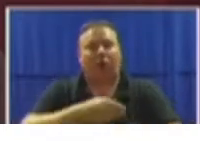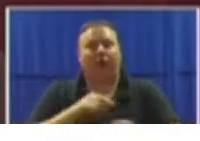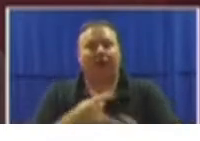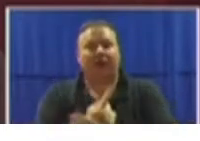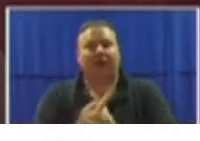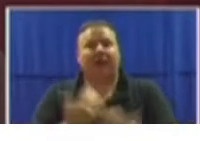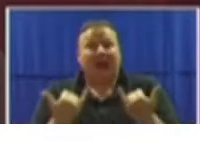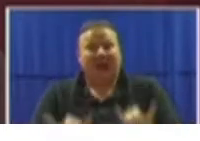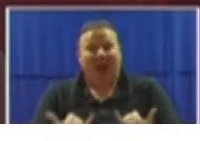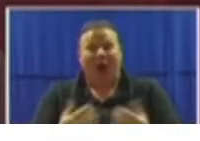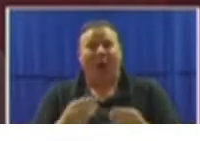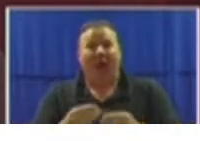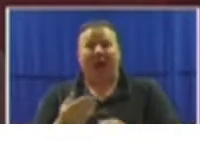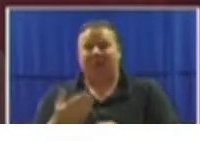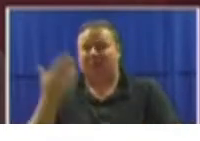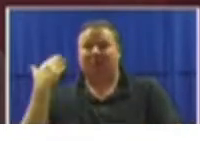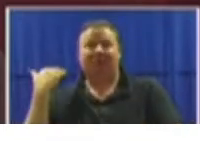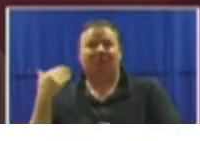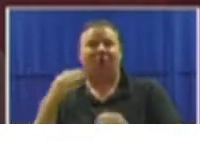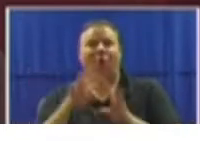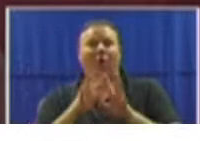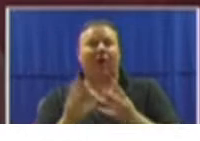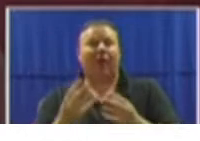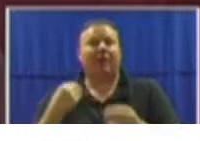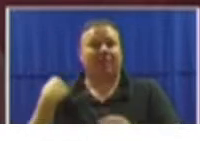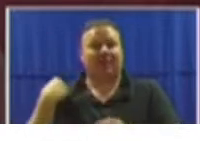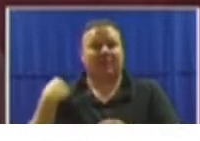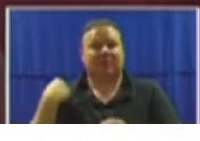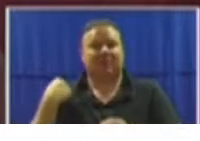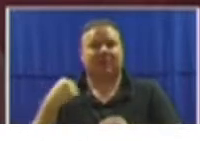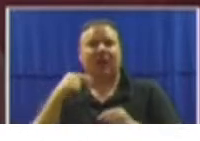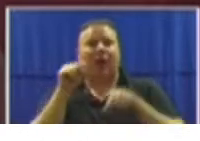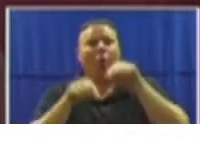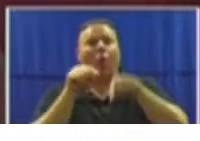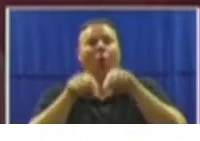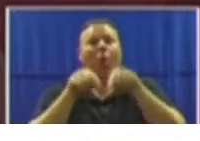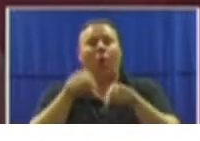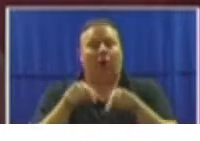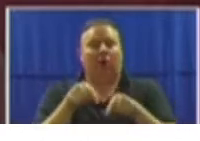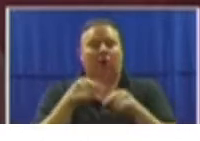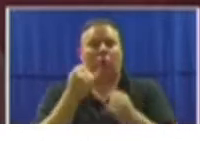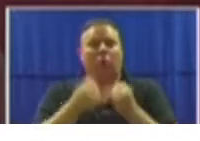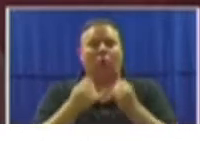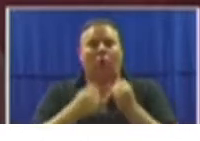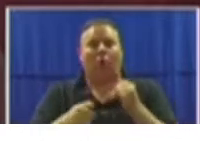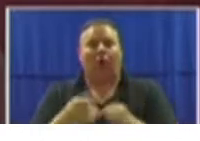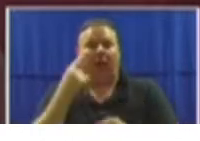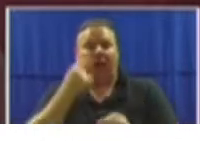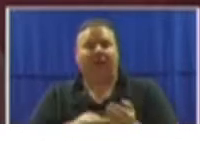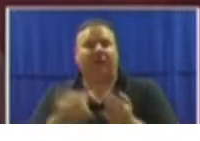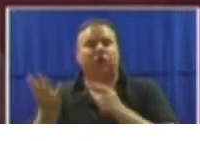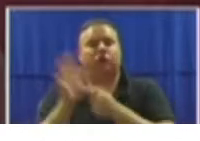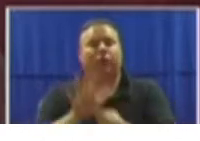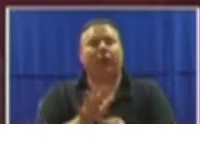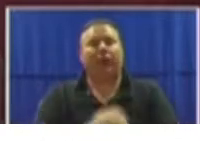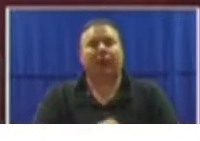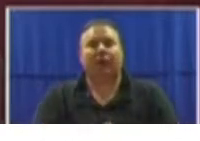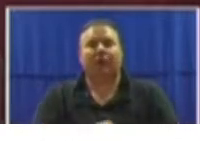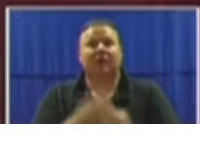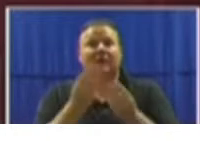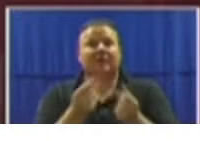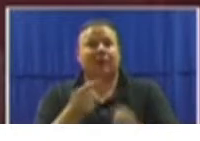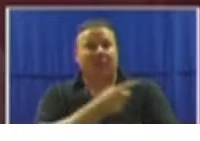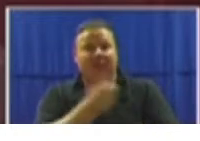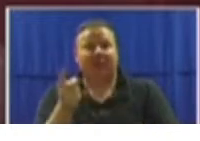ministers implicated for wrongdoing, alleged wrongdoing, and even more disparagingly, the fact that some of these individuals